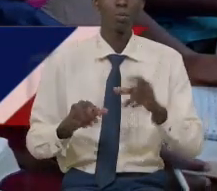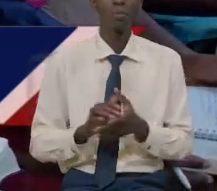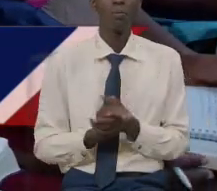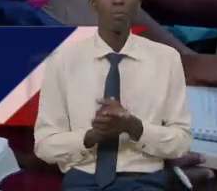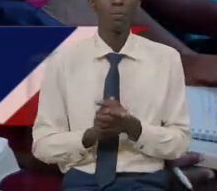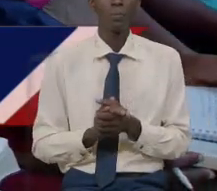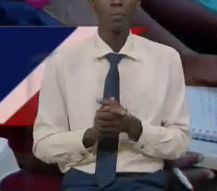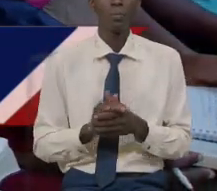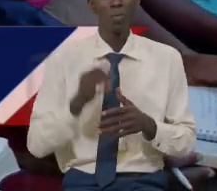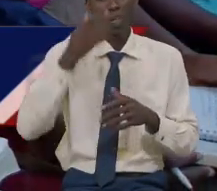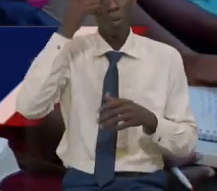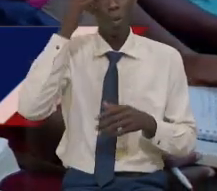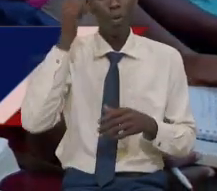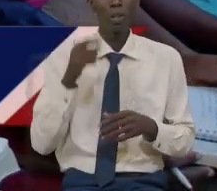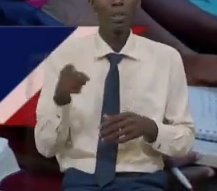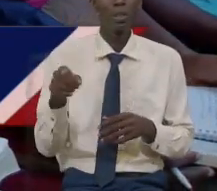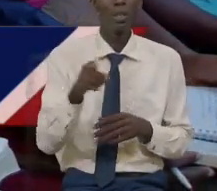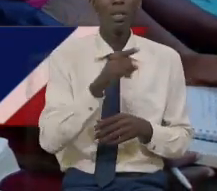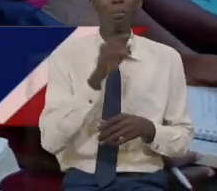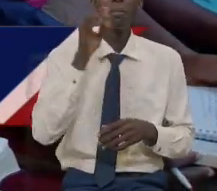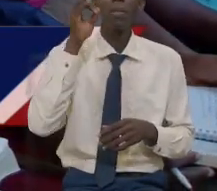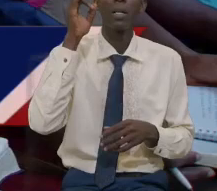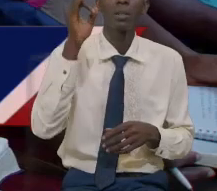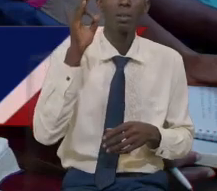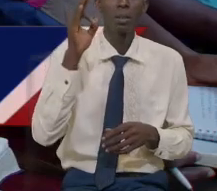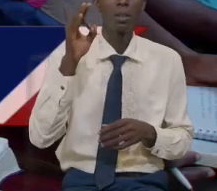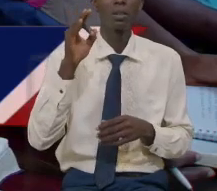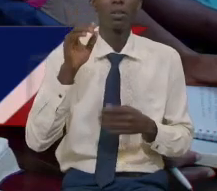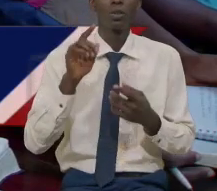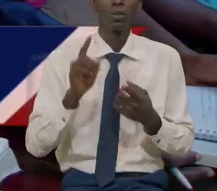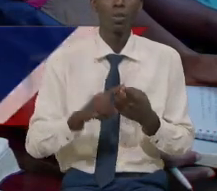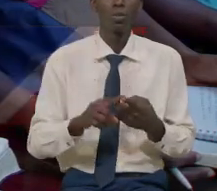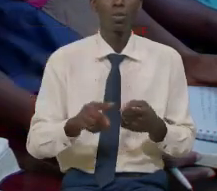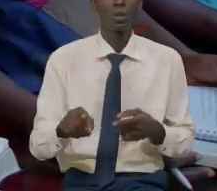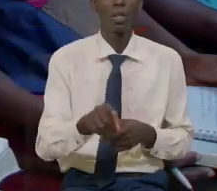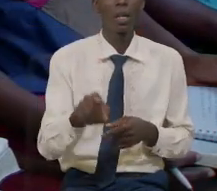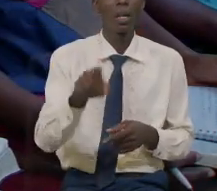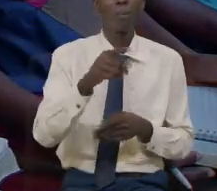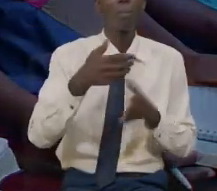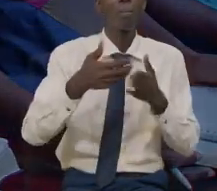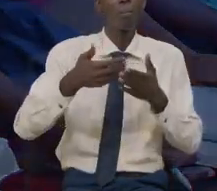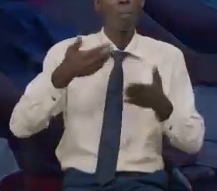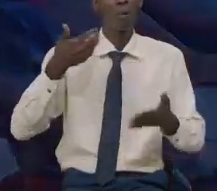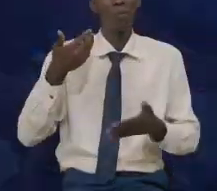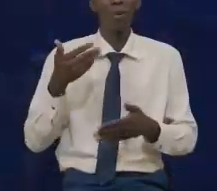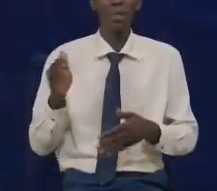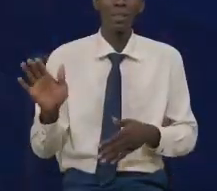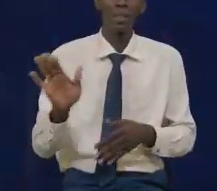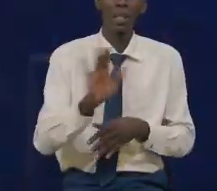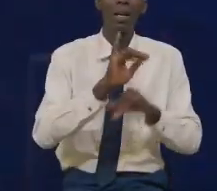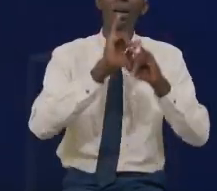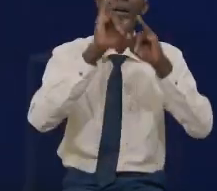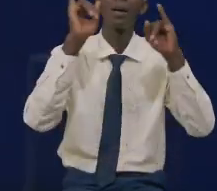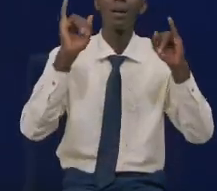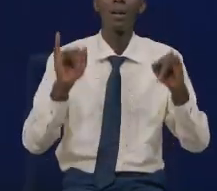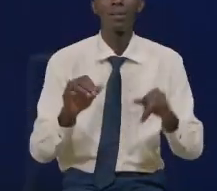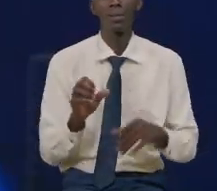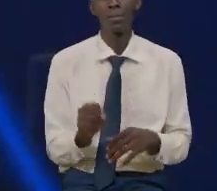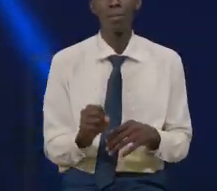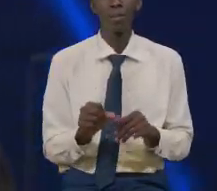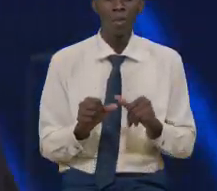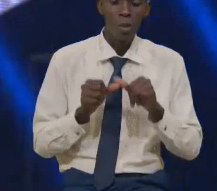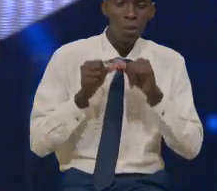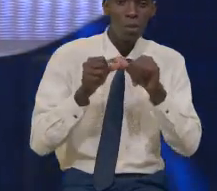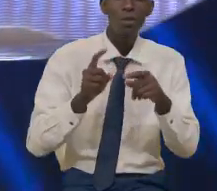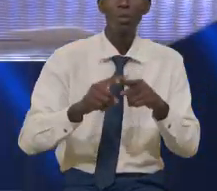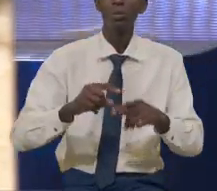it tells us, because they ministered unto them before their idols. They kept on